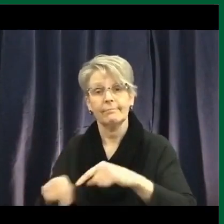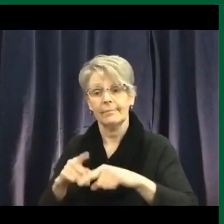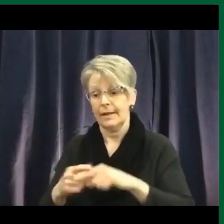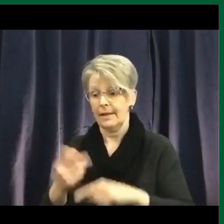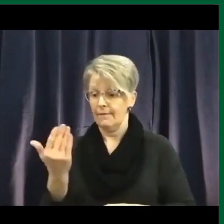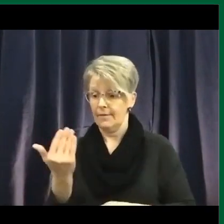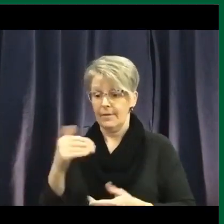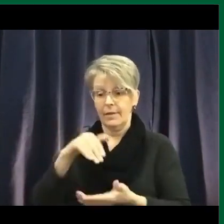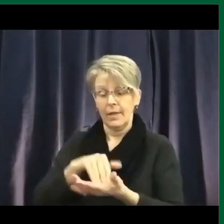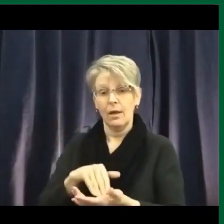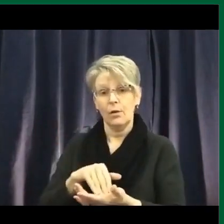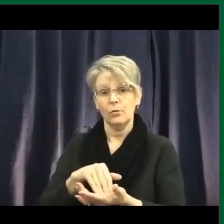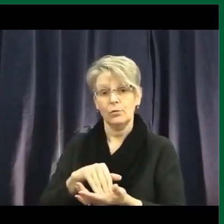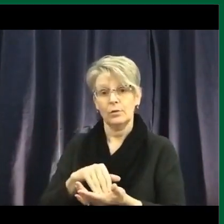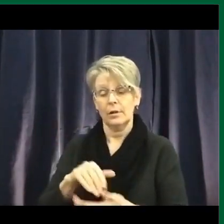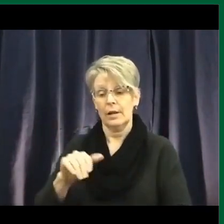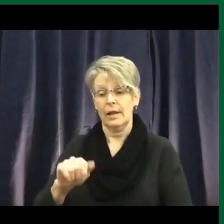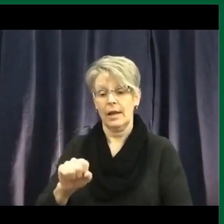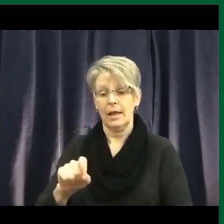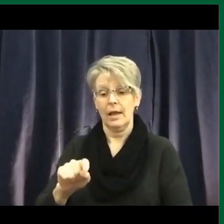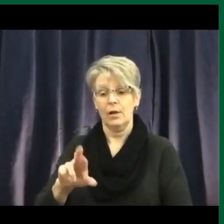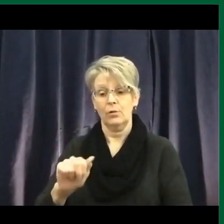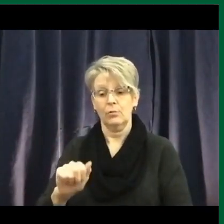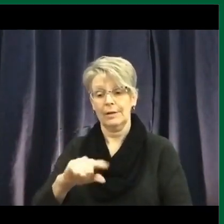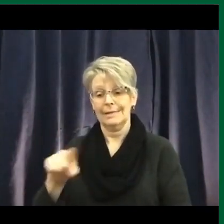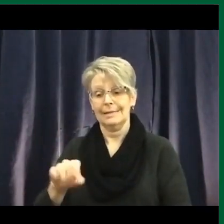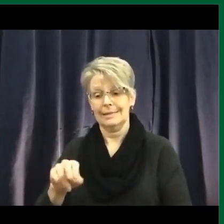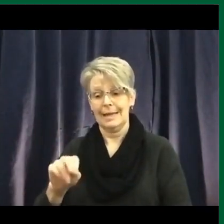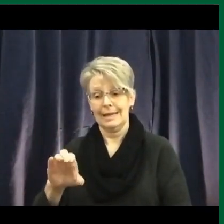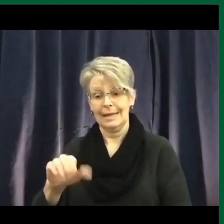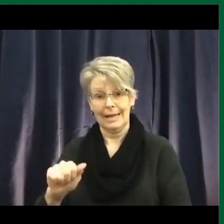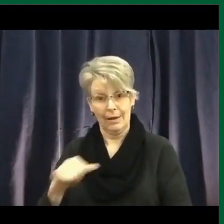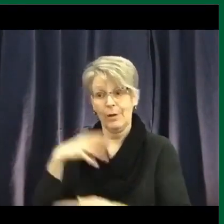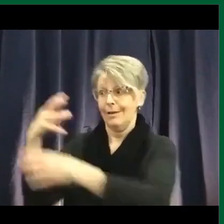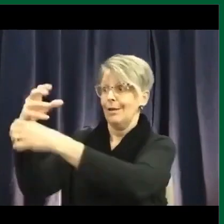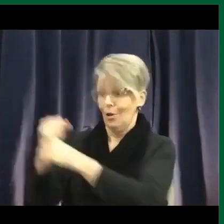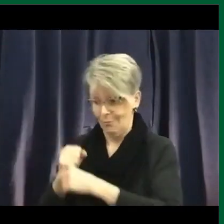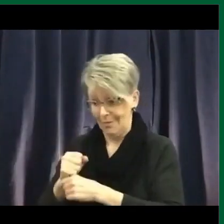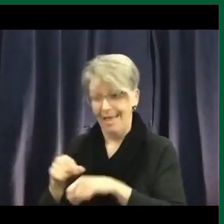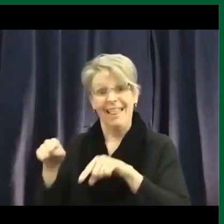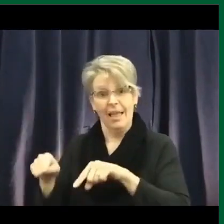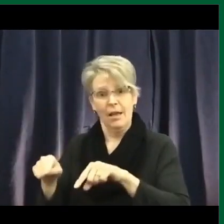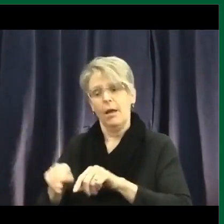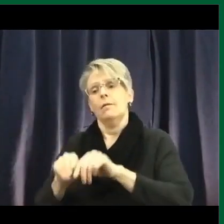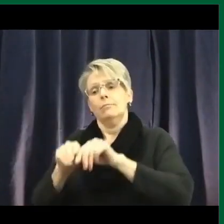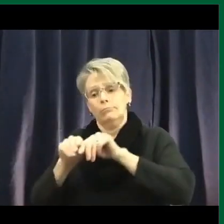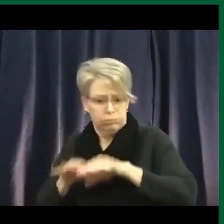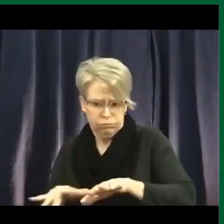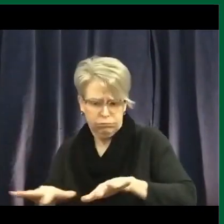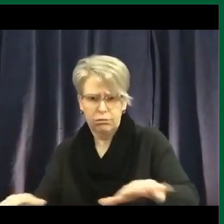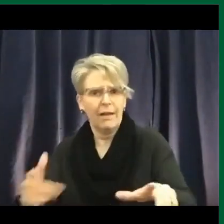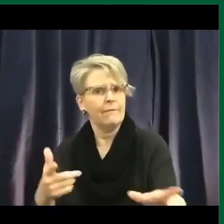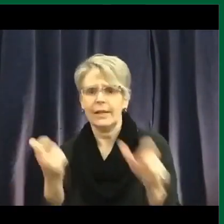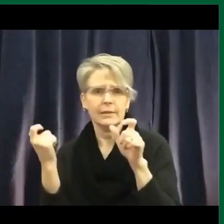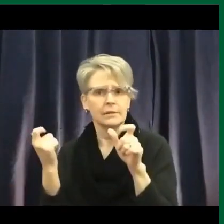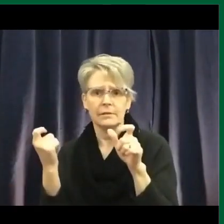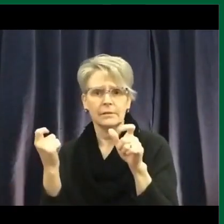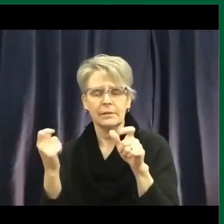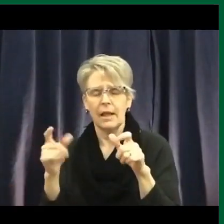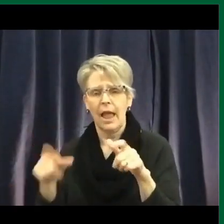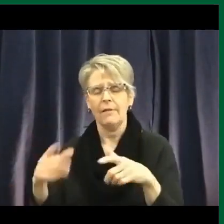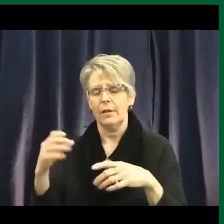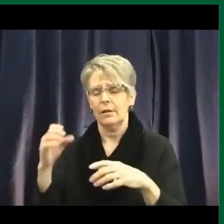15,000 additional AstraZeneca vaccines that we have received. We're able to deploy those in very short order through one of our drive-in